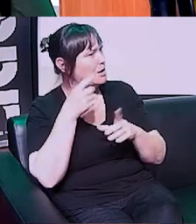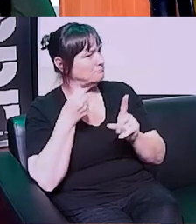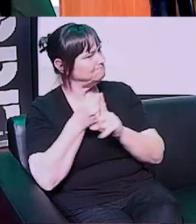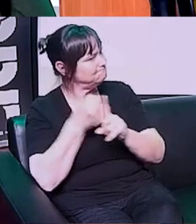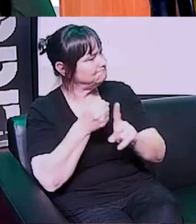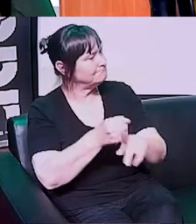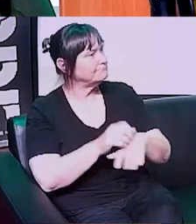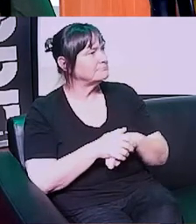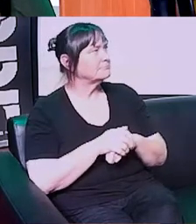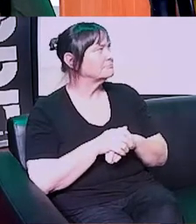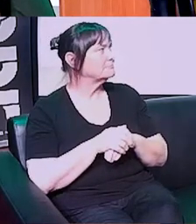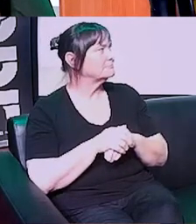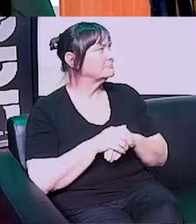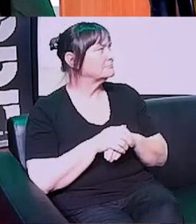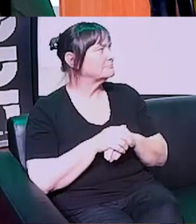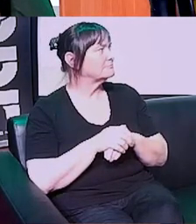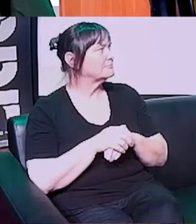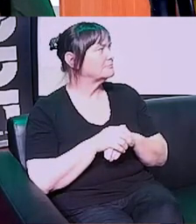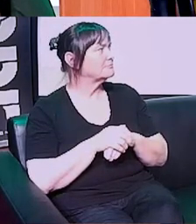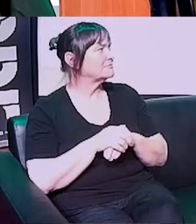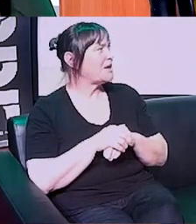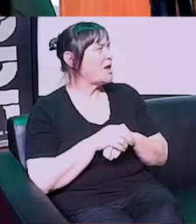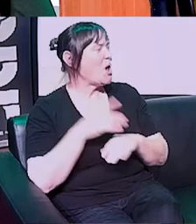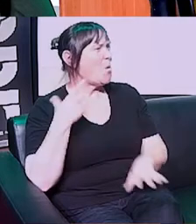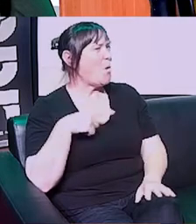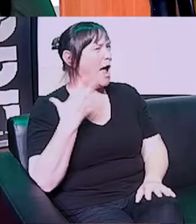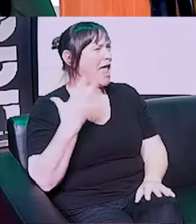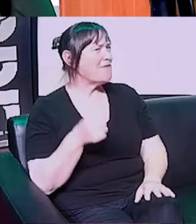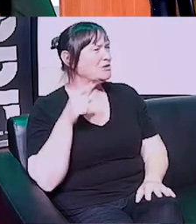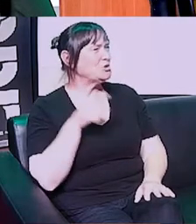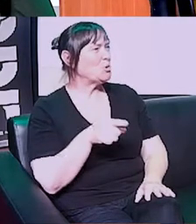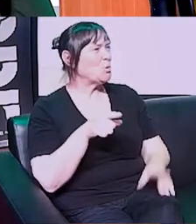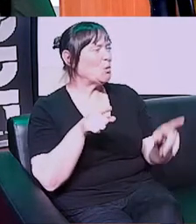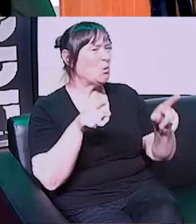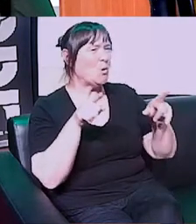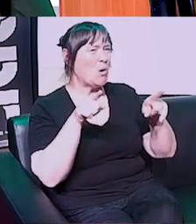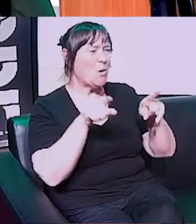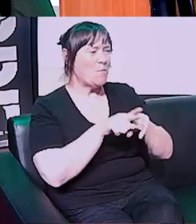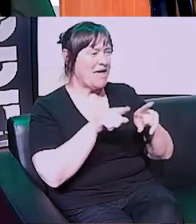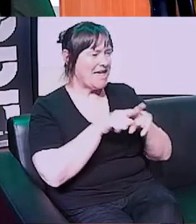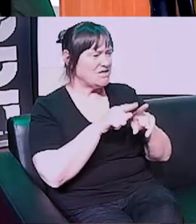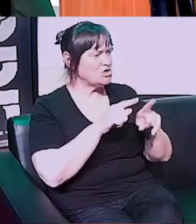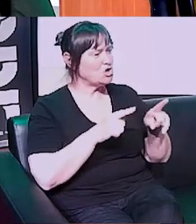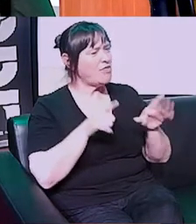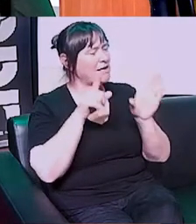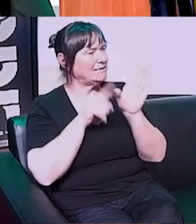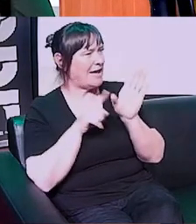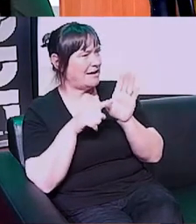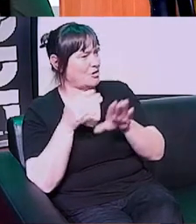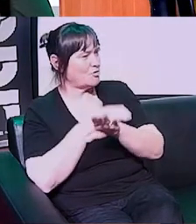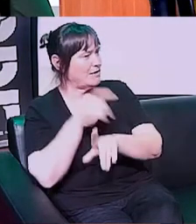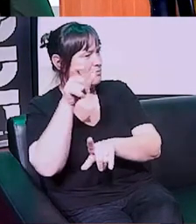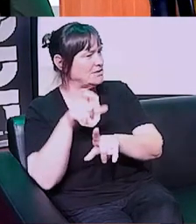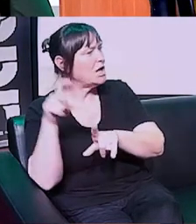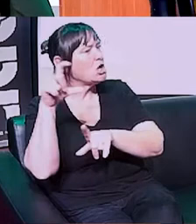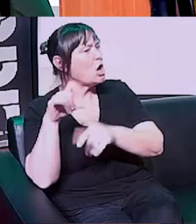Why haven't you been Swarbricked? Why haven't I been Swarbricked? Because, again, as I mentioned to one of the other candidates, there's a